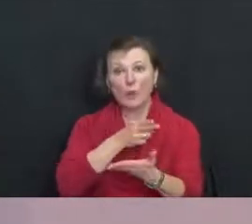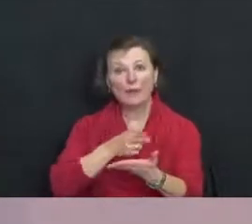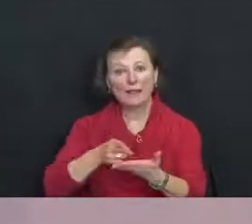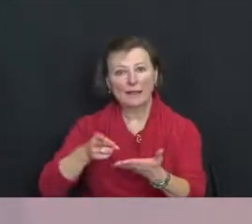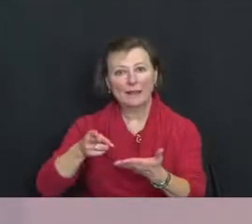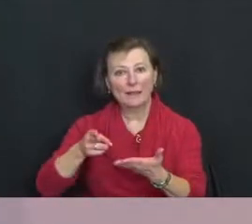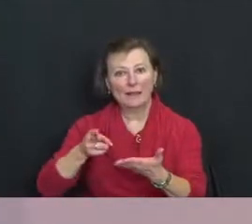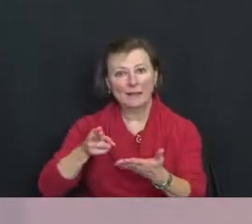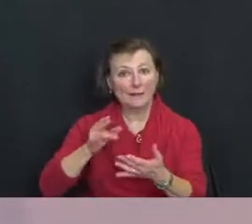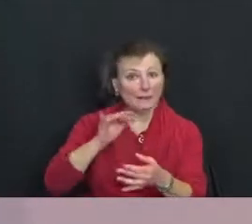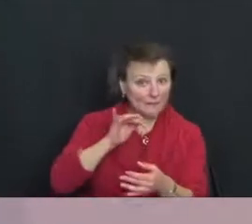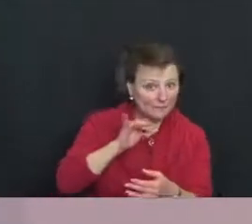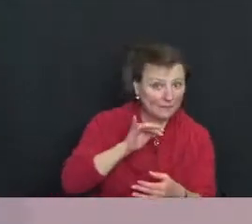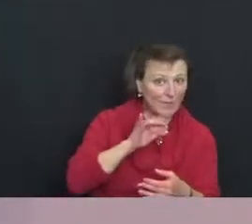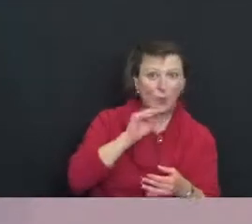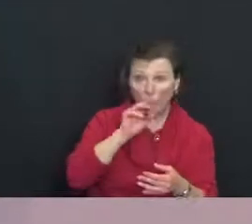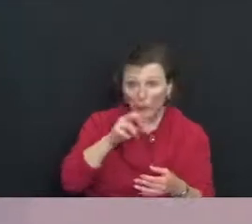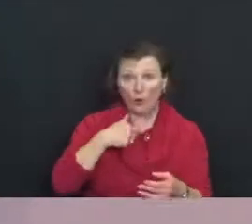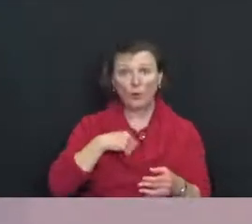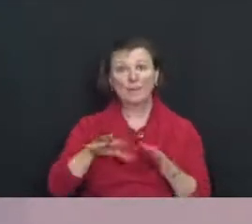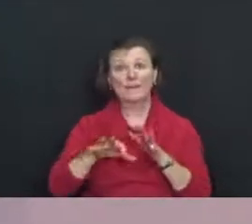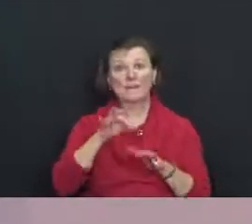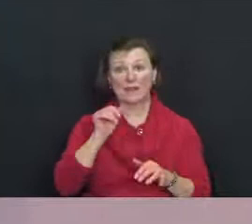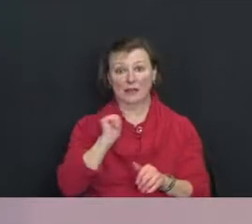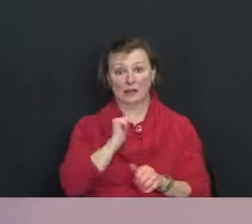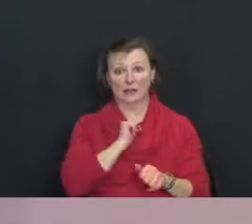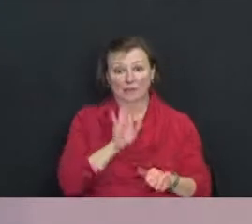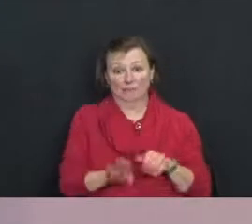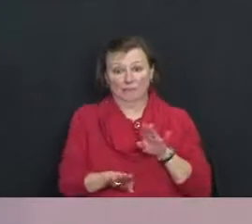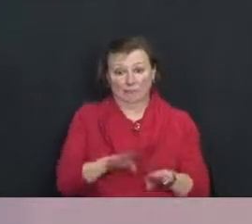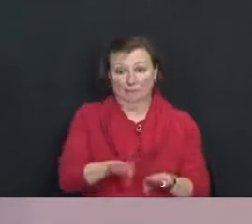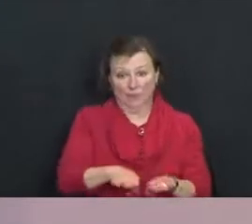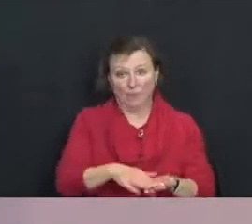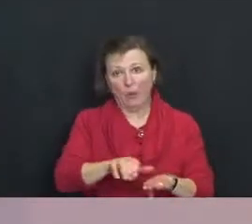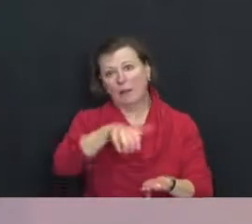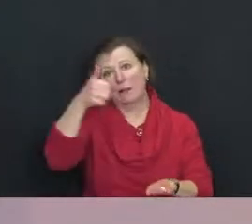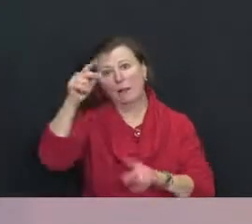Else we find ourselves treading on others' dreams.